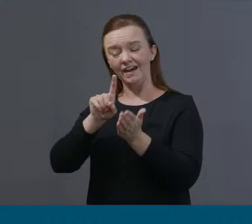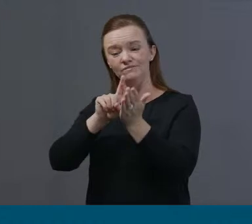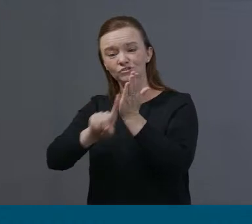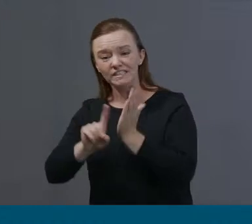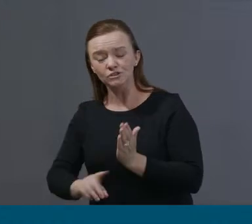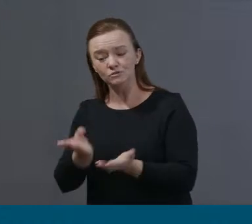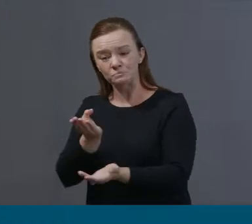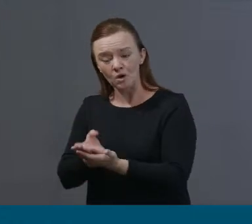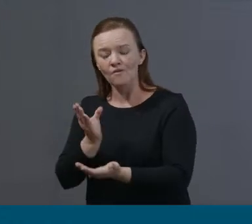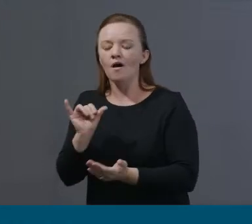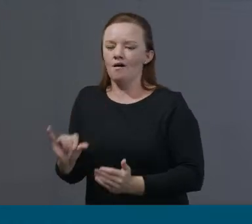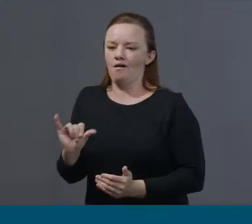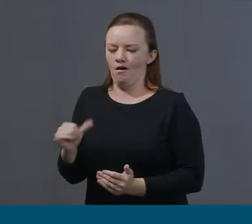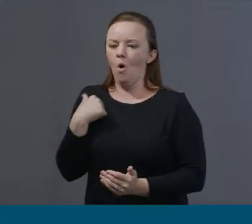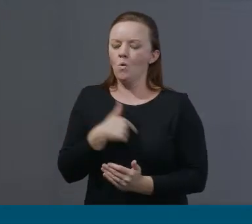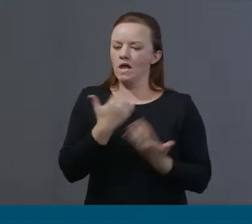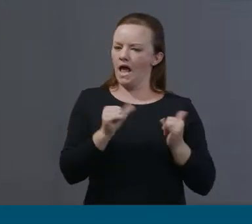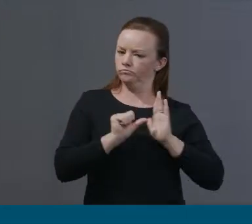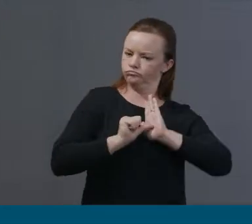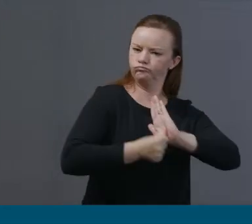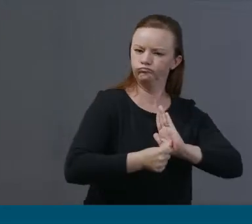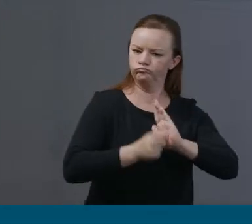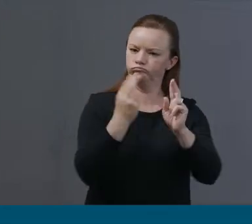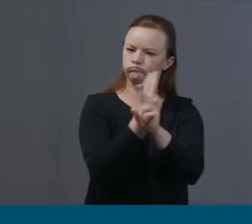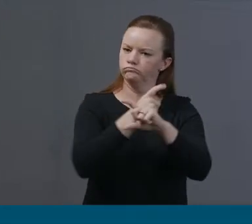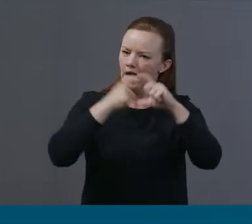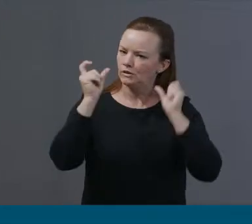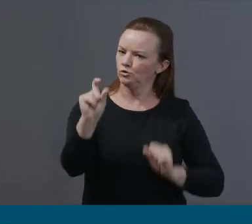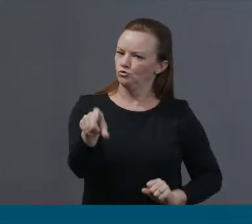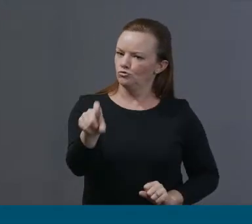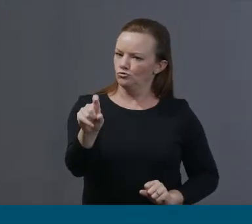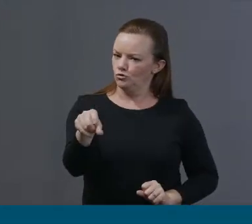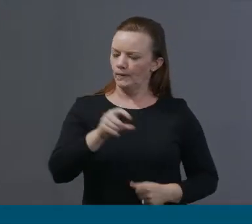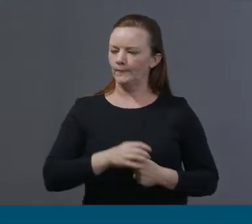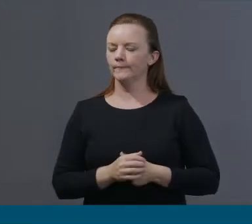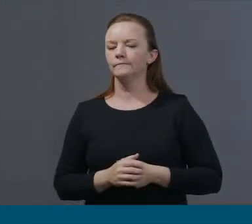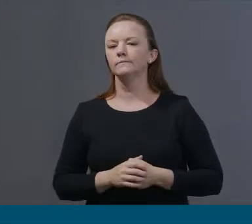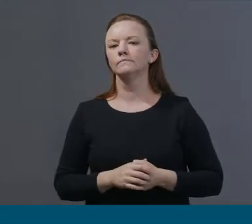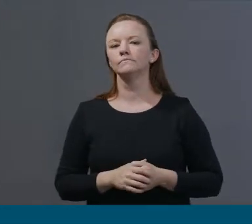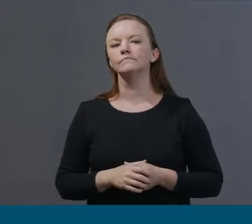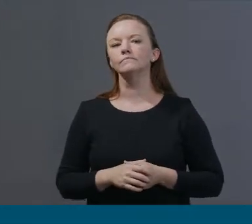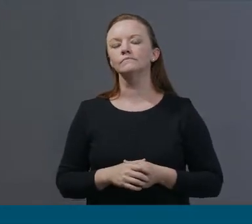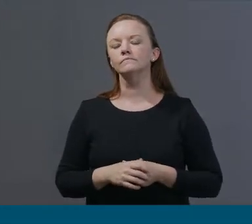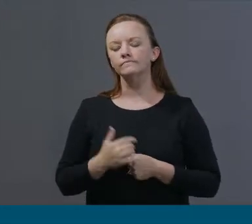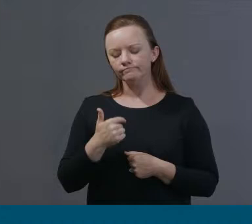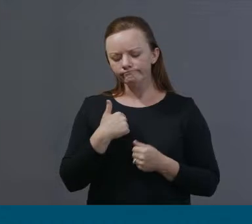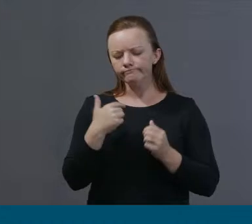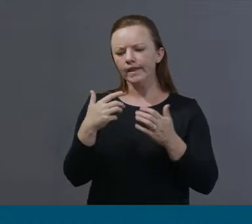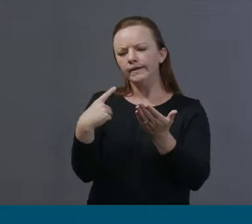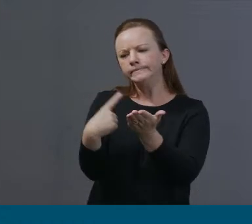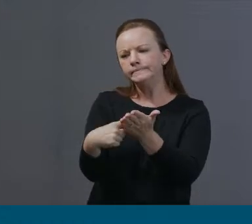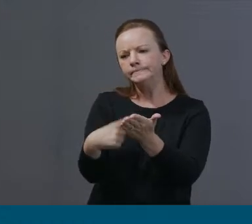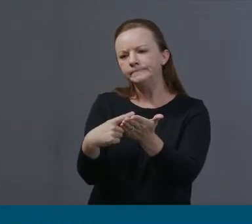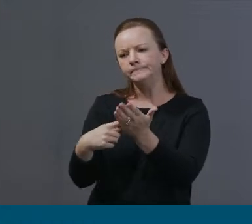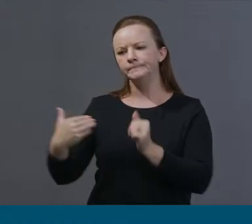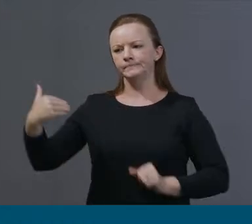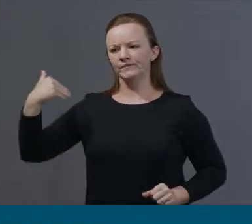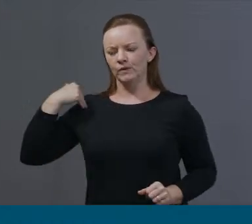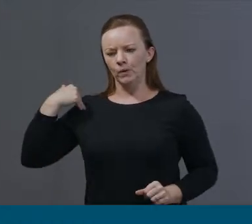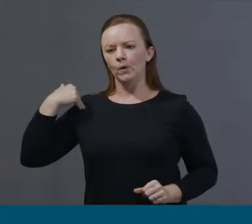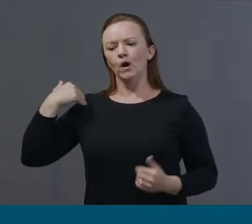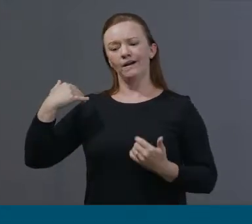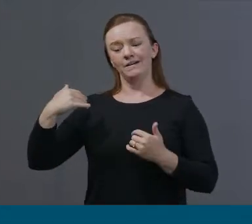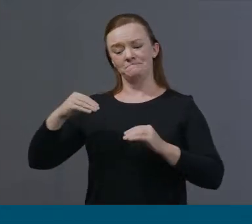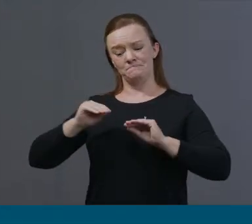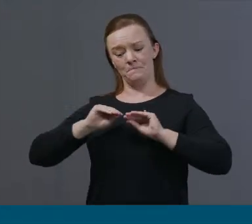state. I've talked a lot about being on the other side of this pandemic in terms of knowing so